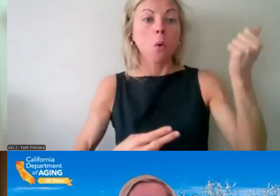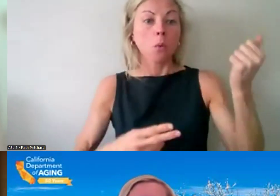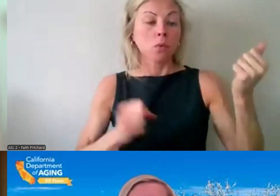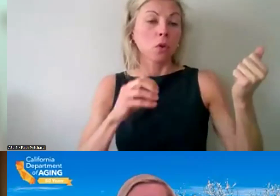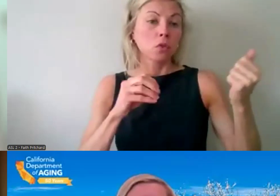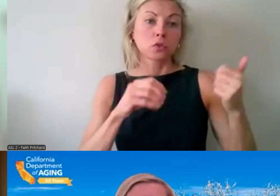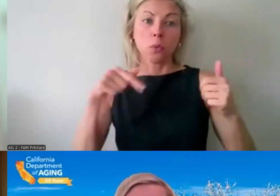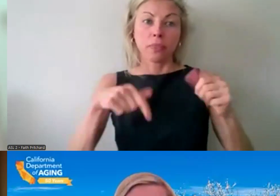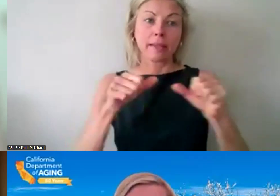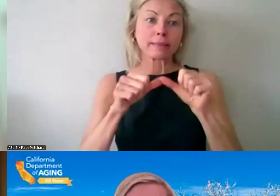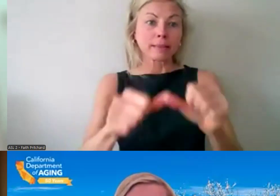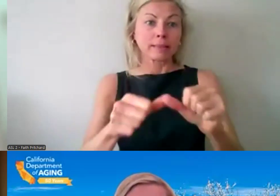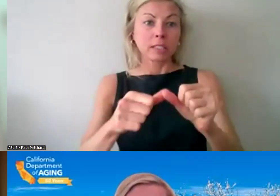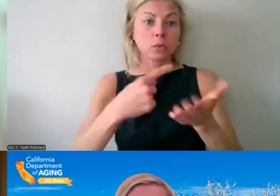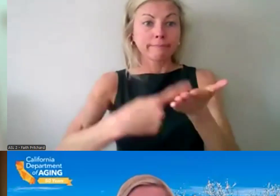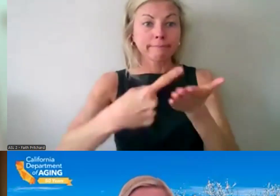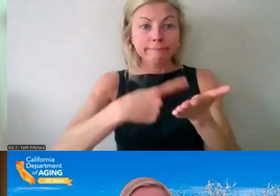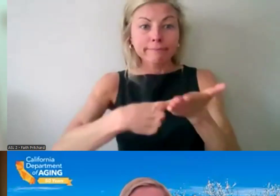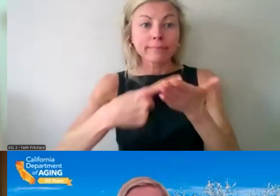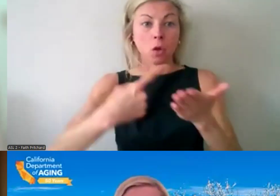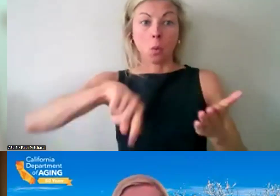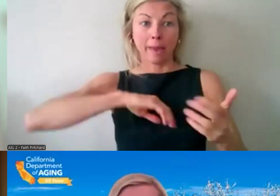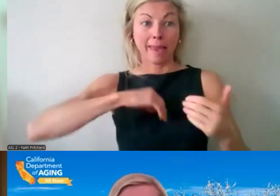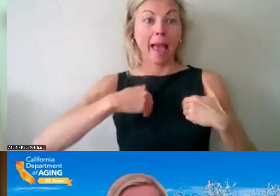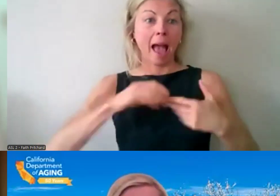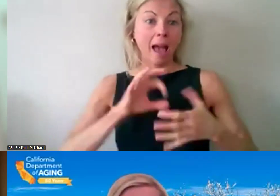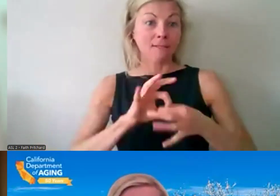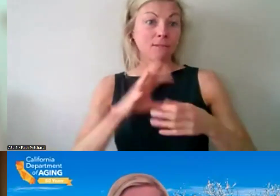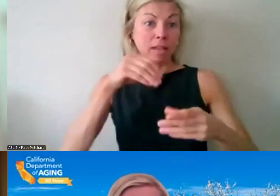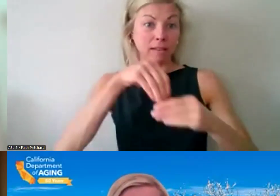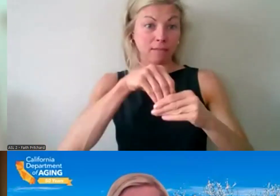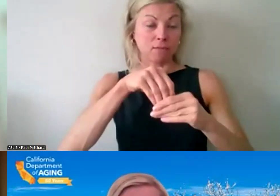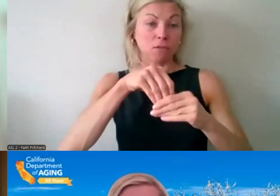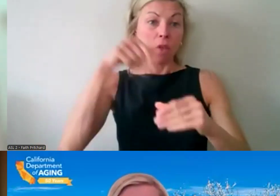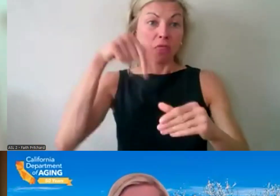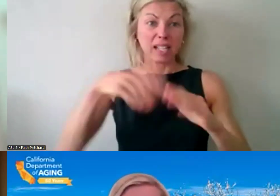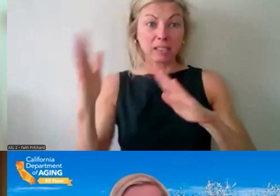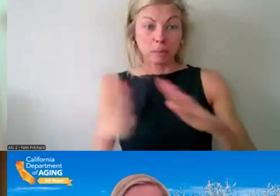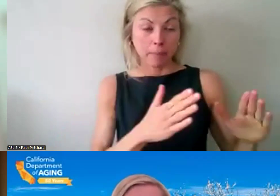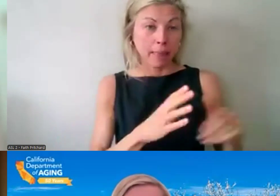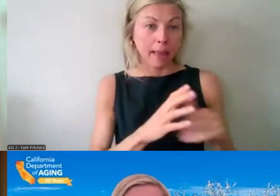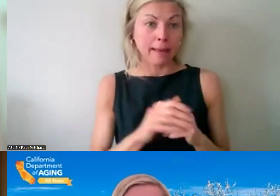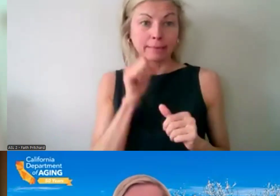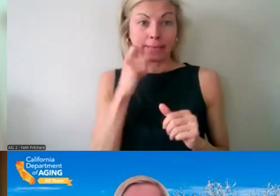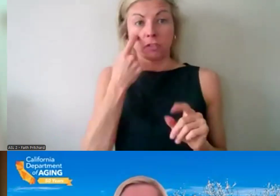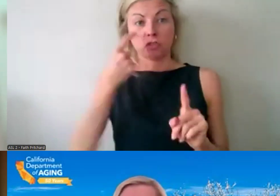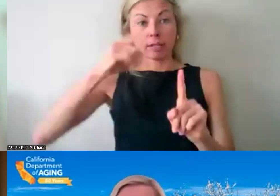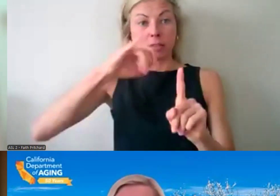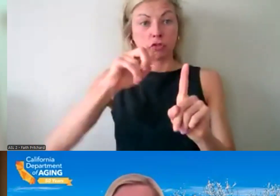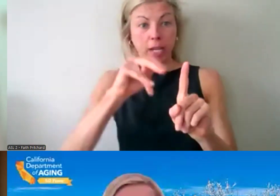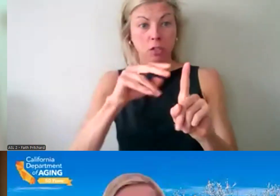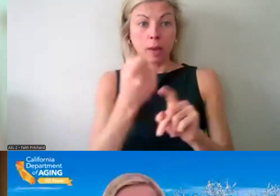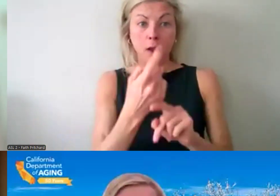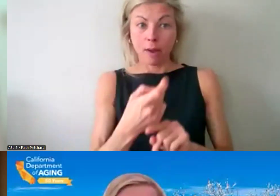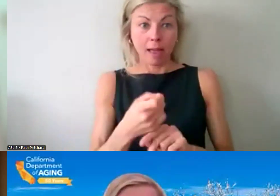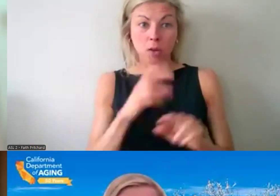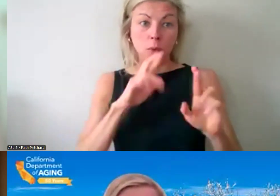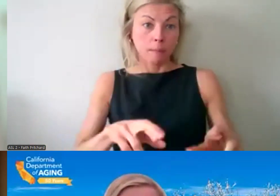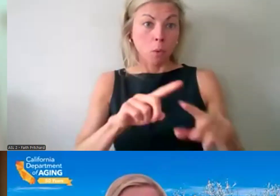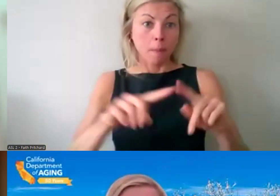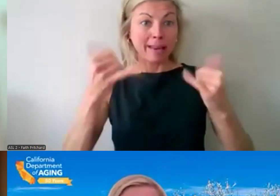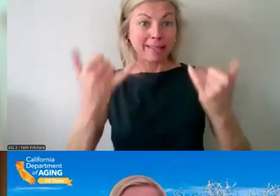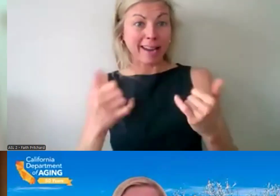that we have year round about the plan, you know, that it wasn't just the issuance in January of the annual report, that now in April, we're